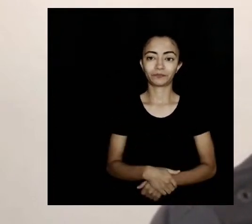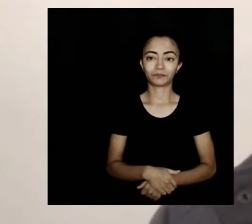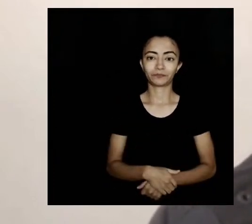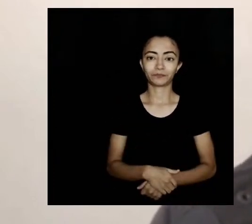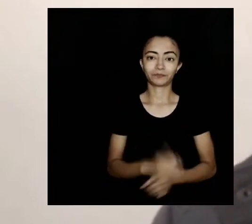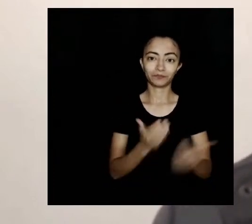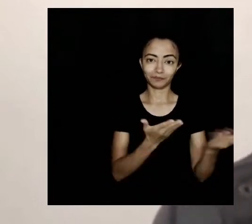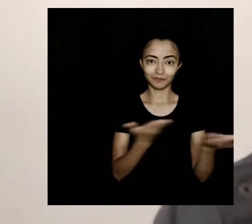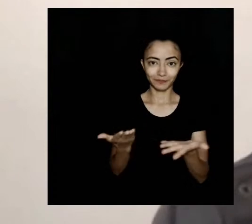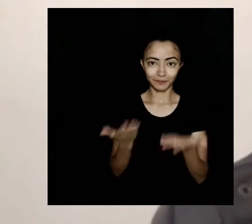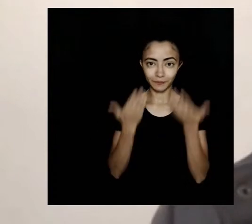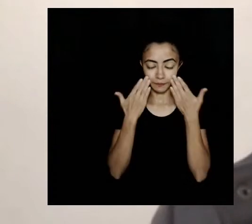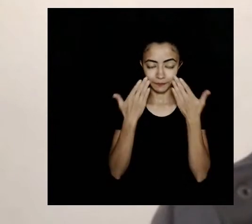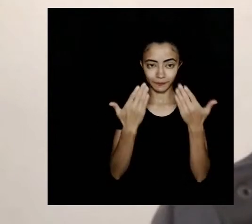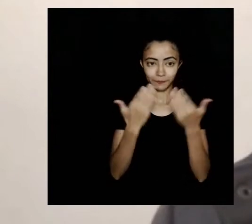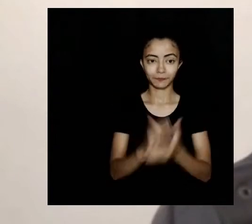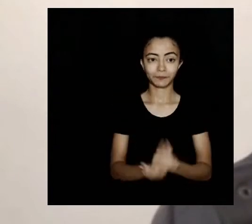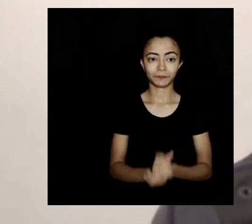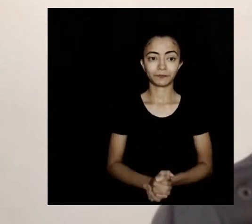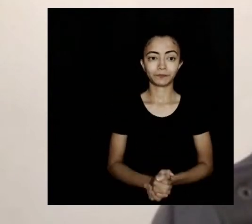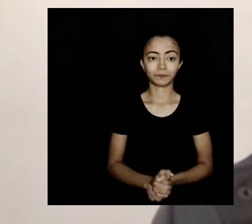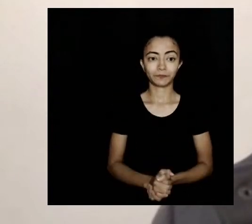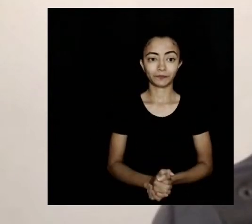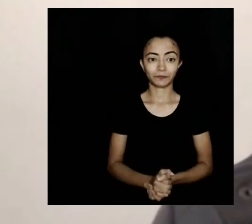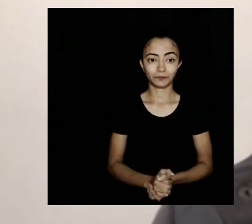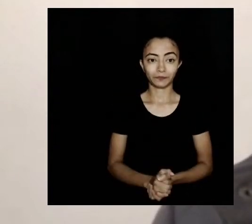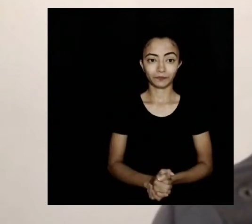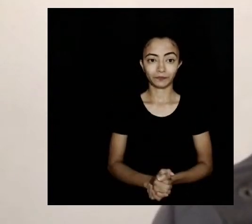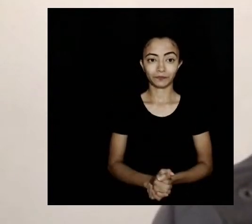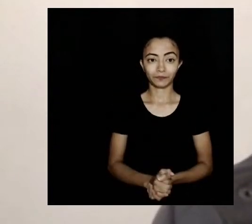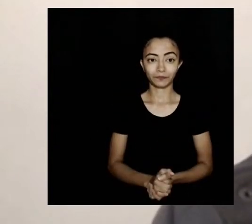Sanchez to speak. The floor is yours.